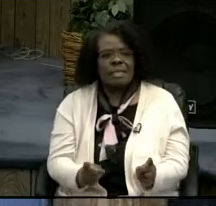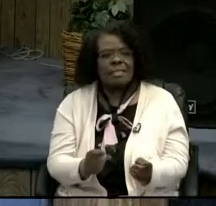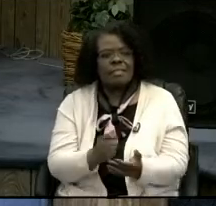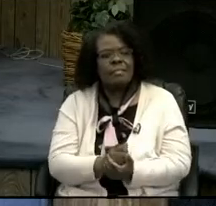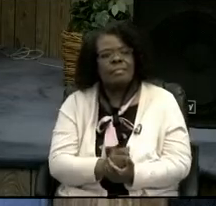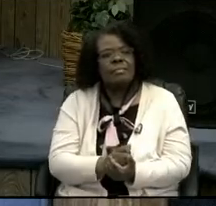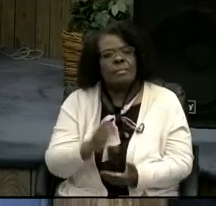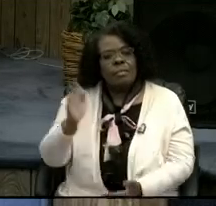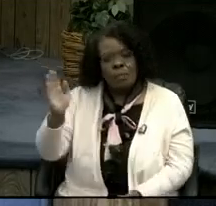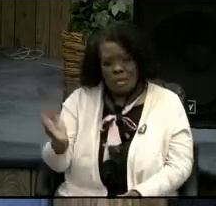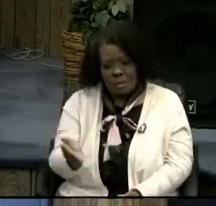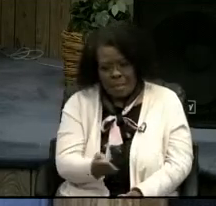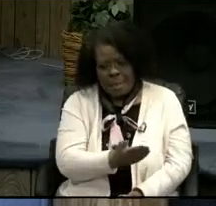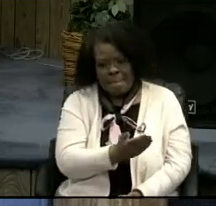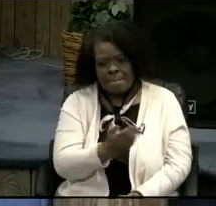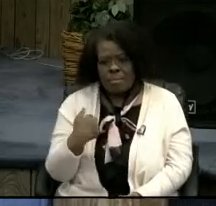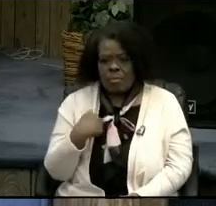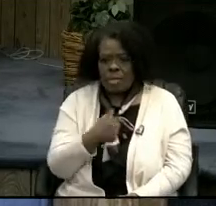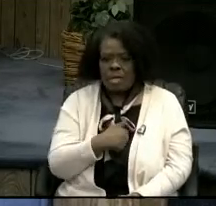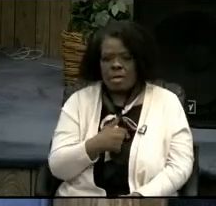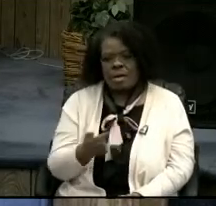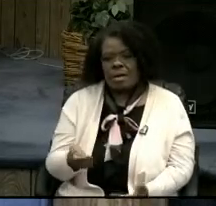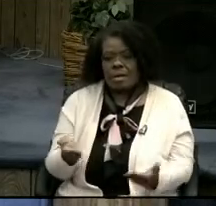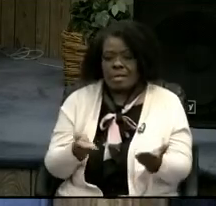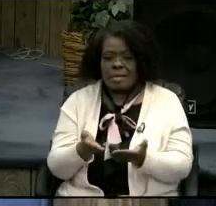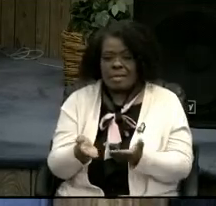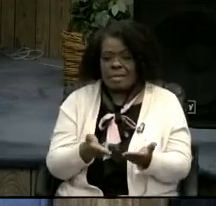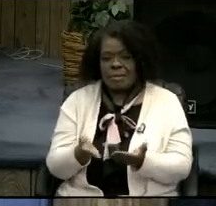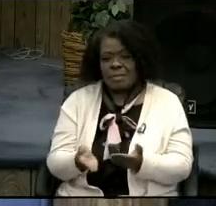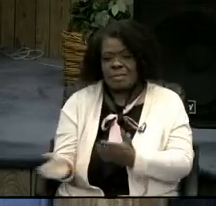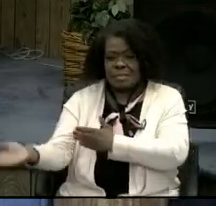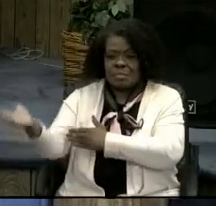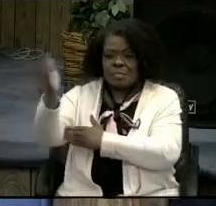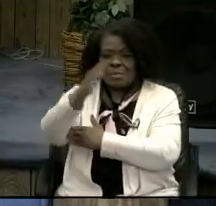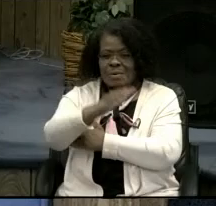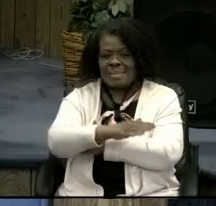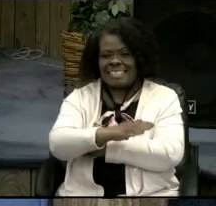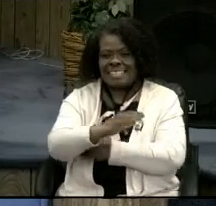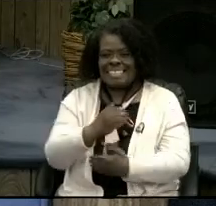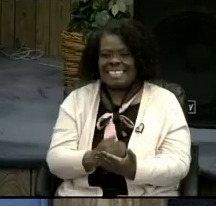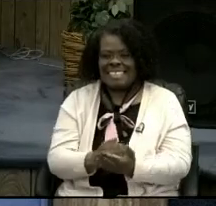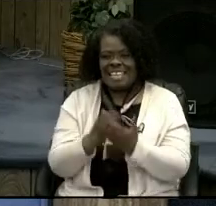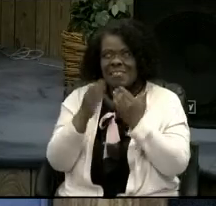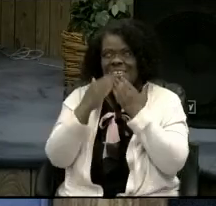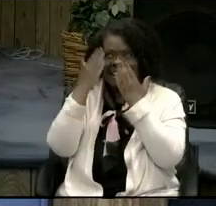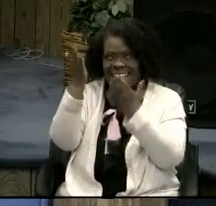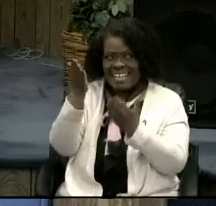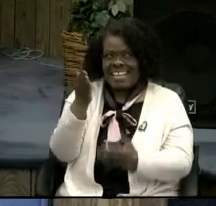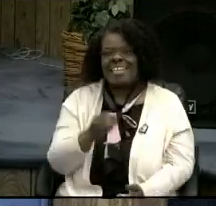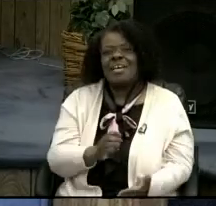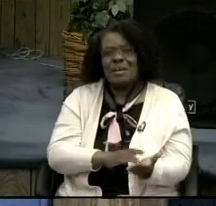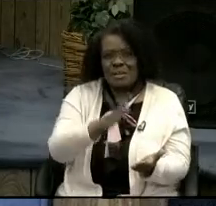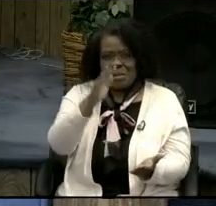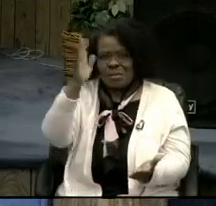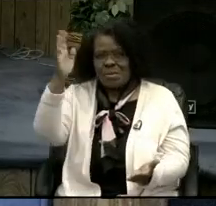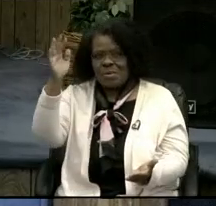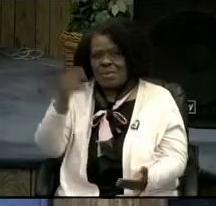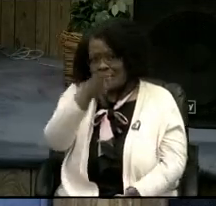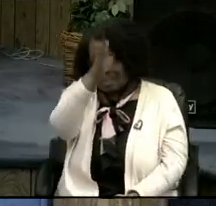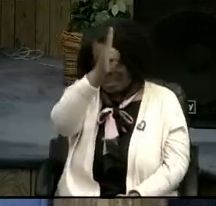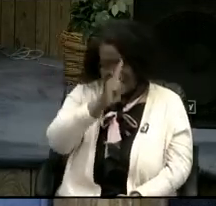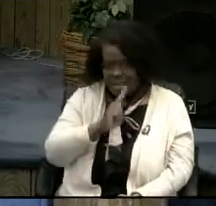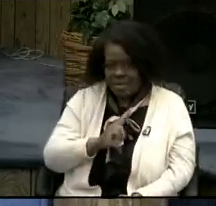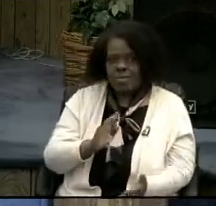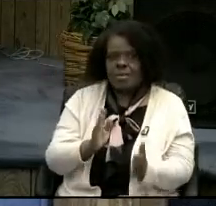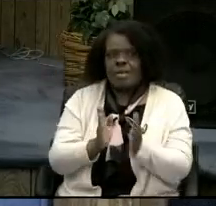this morning to give God some glory, to give God some honor, to give God some praise, because God is